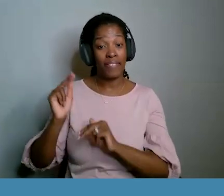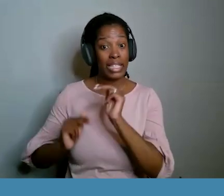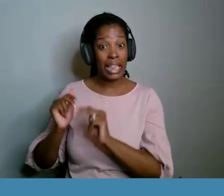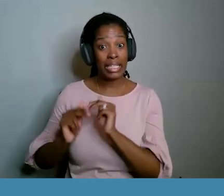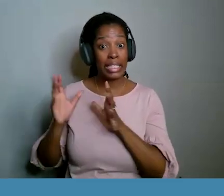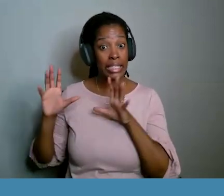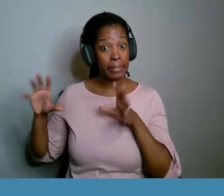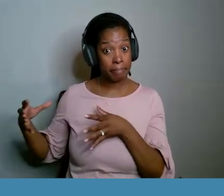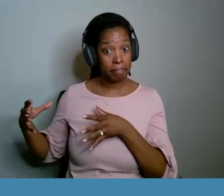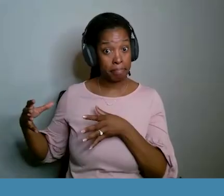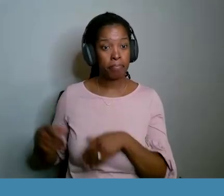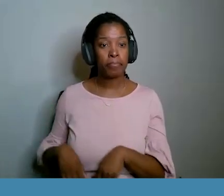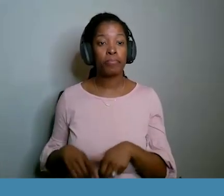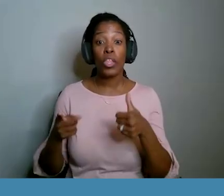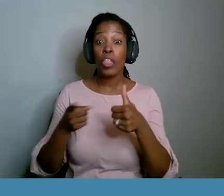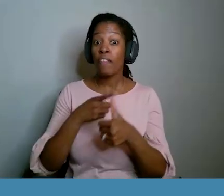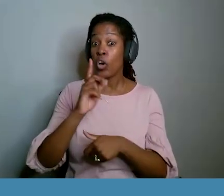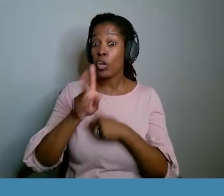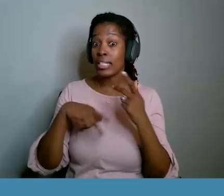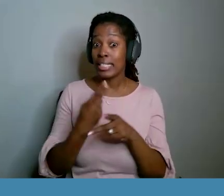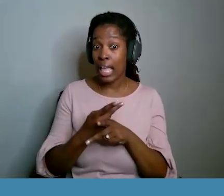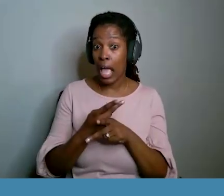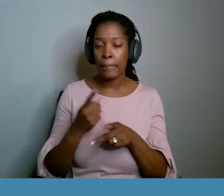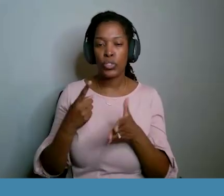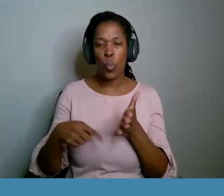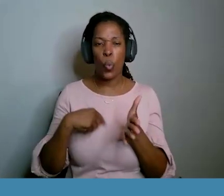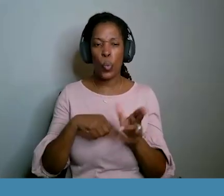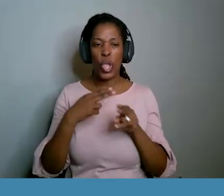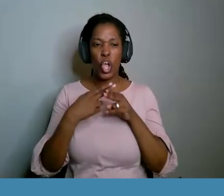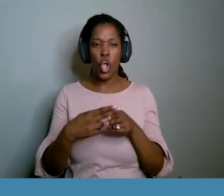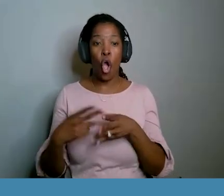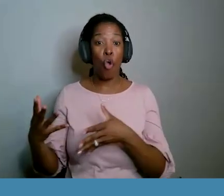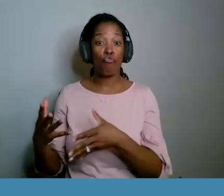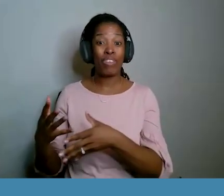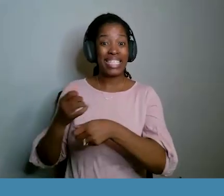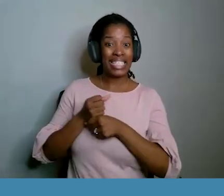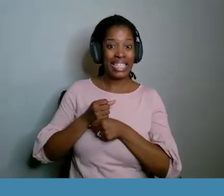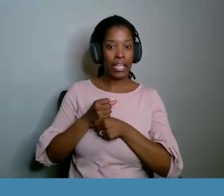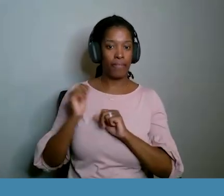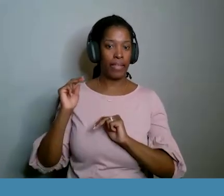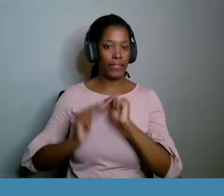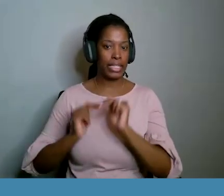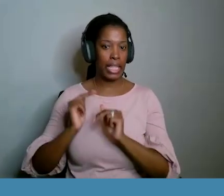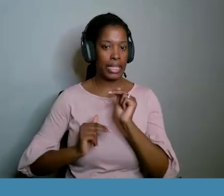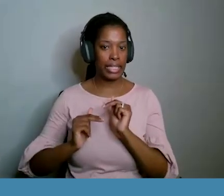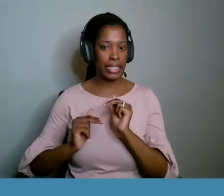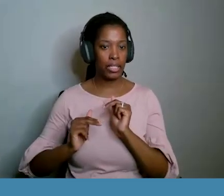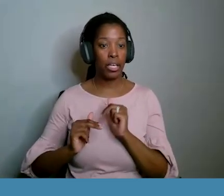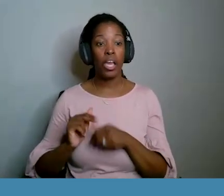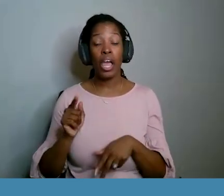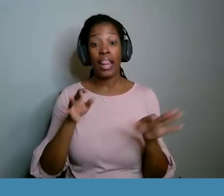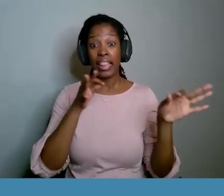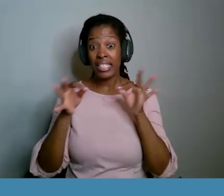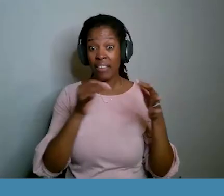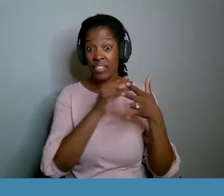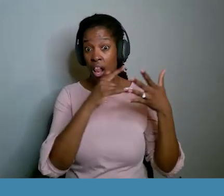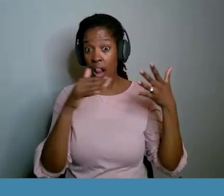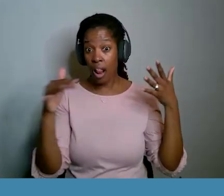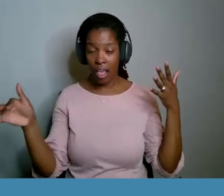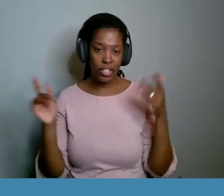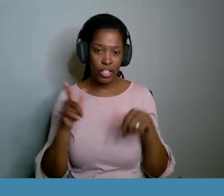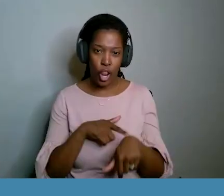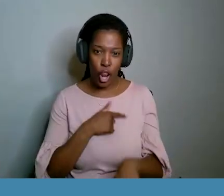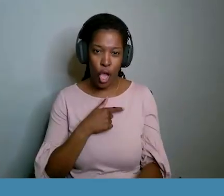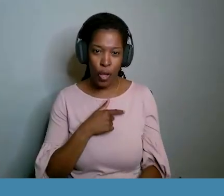And the first type of inpatient treatment is what we refer to as receiving facilities. This is a long definition of receiving